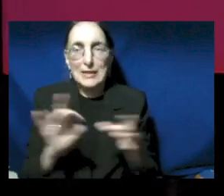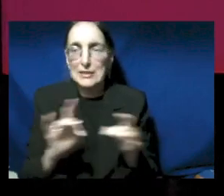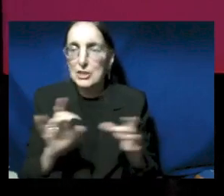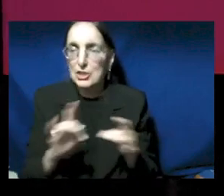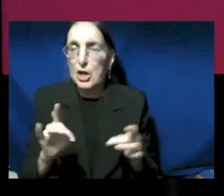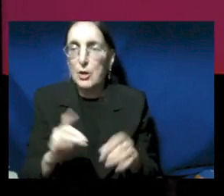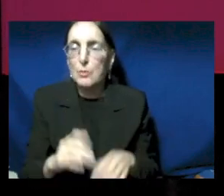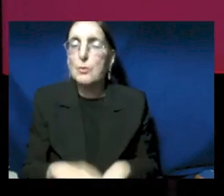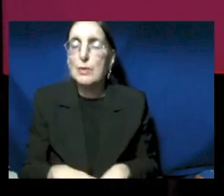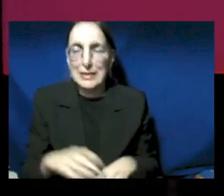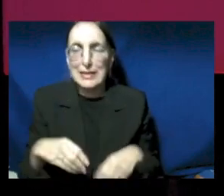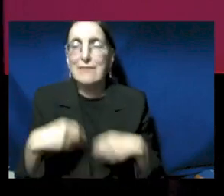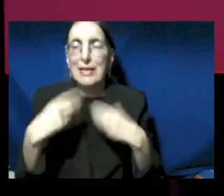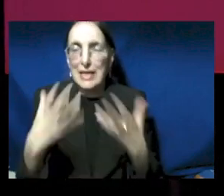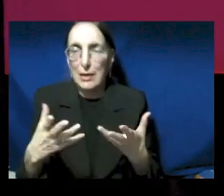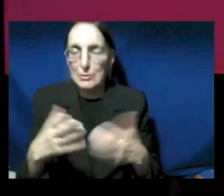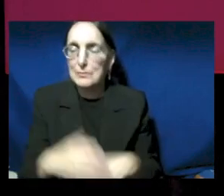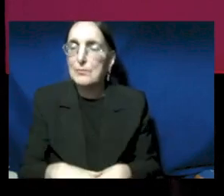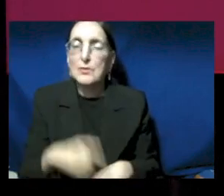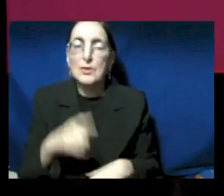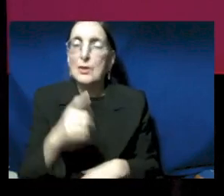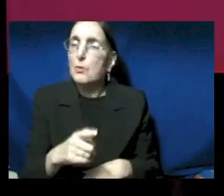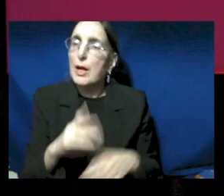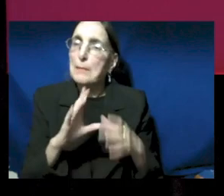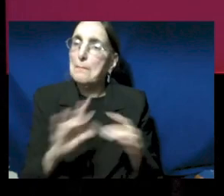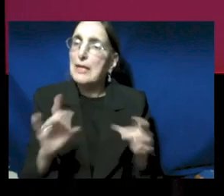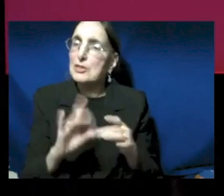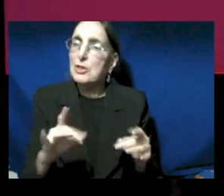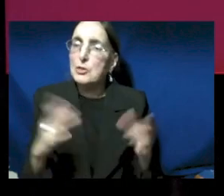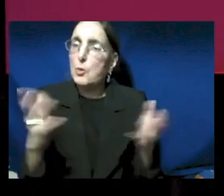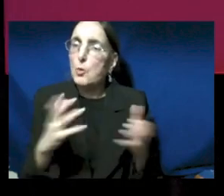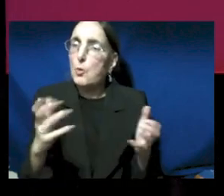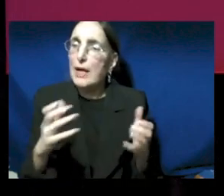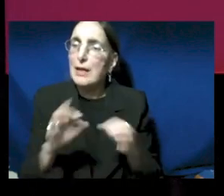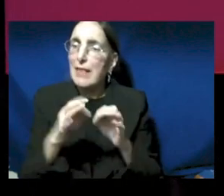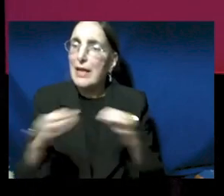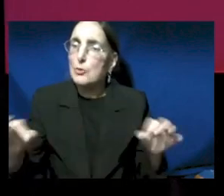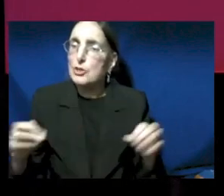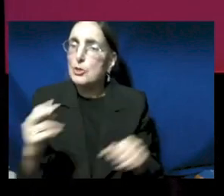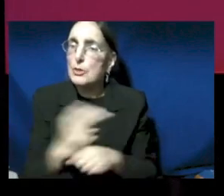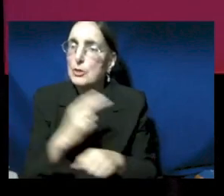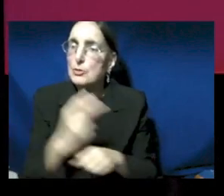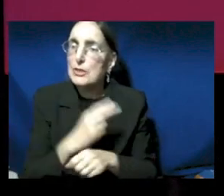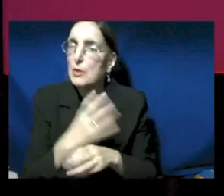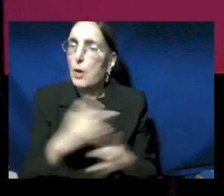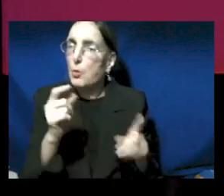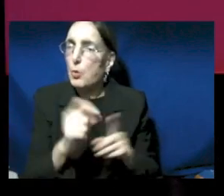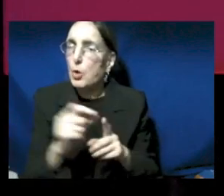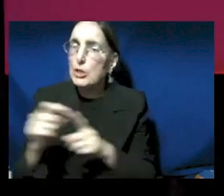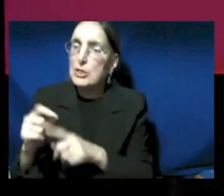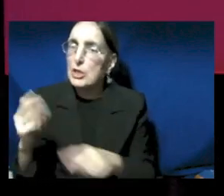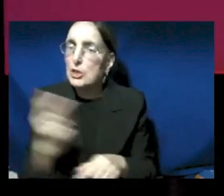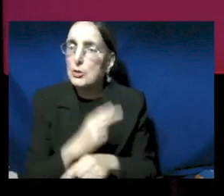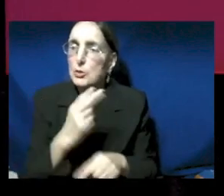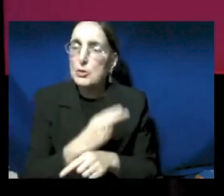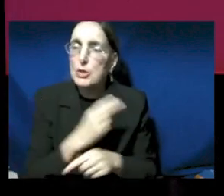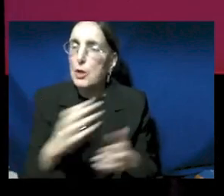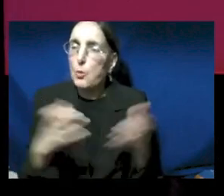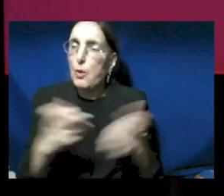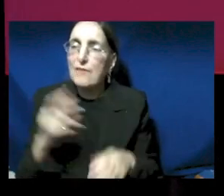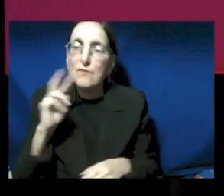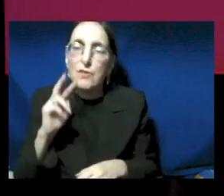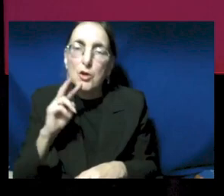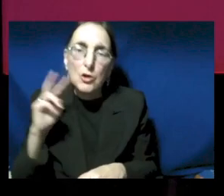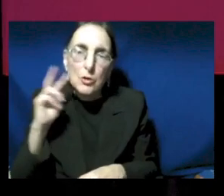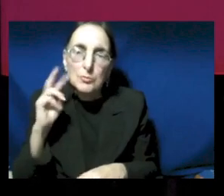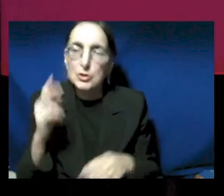using? Seriously, what verbs are you using? What nouns are you using? What words are you using? Are your words that you're